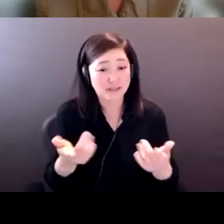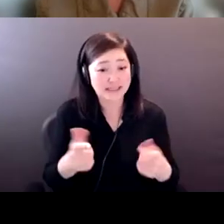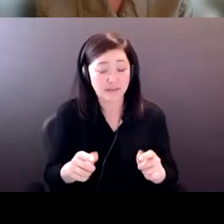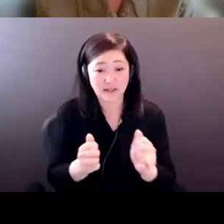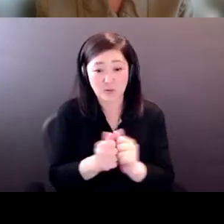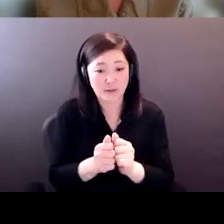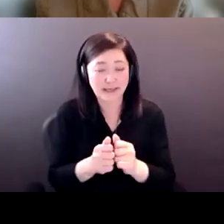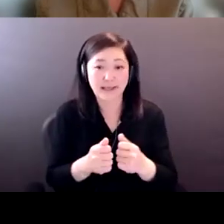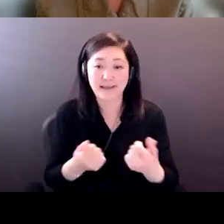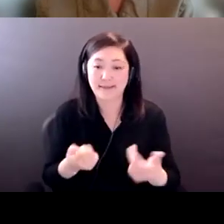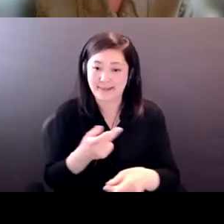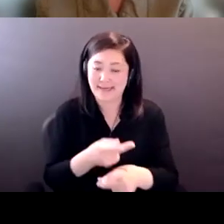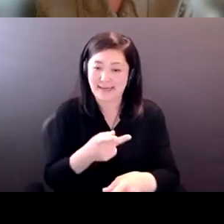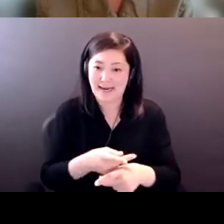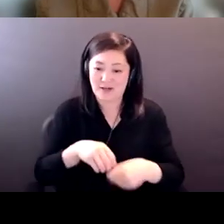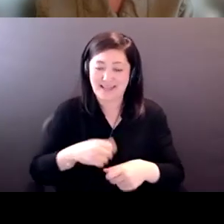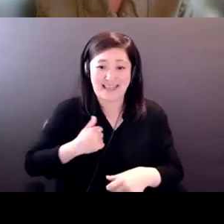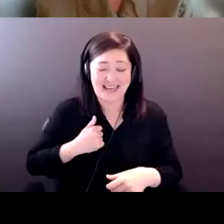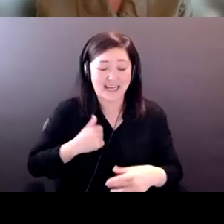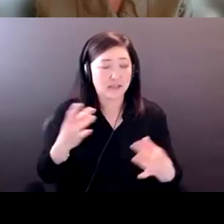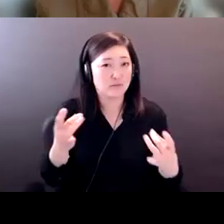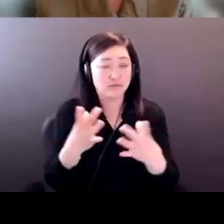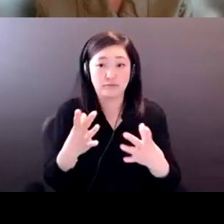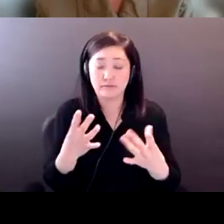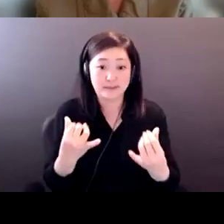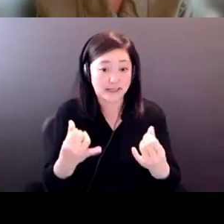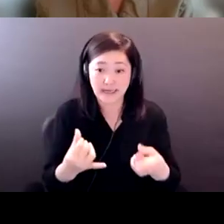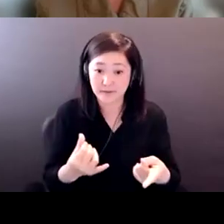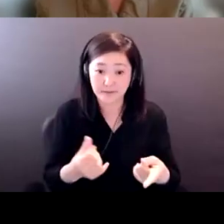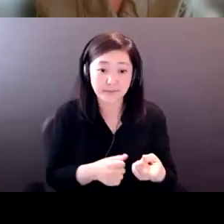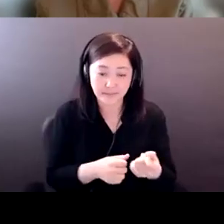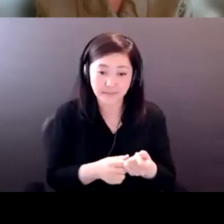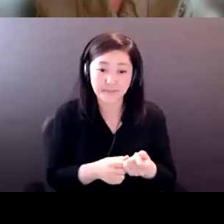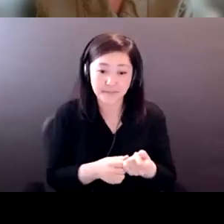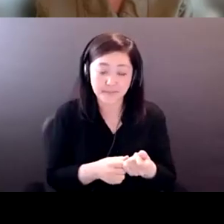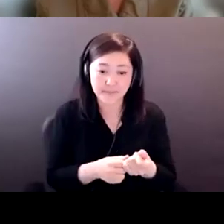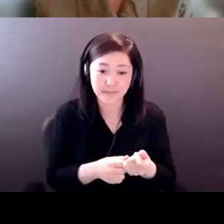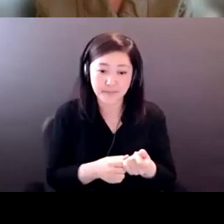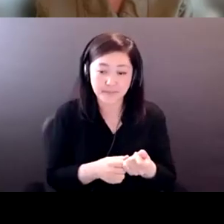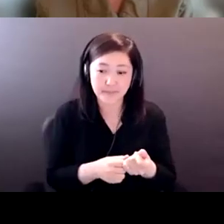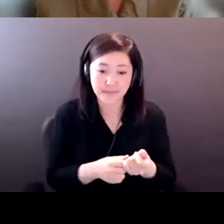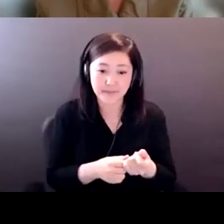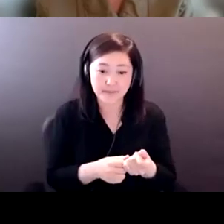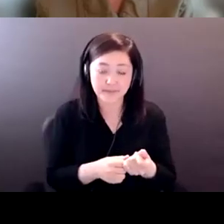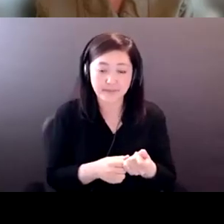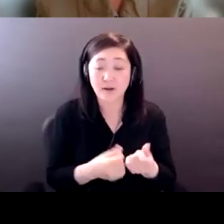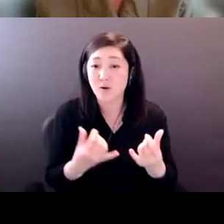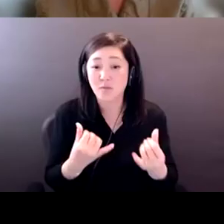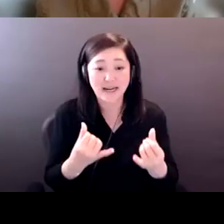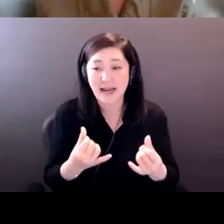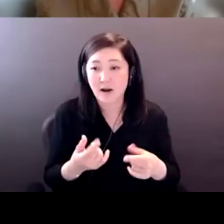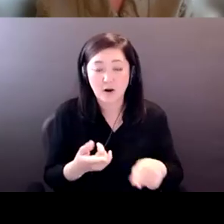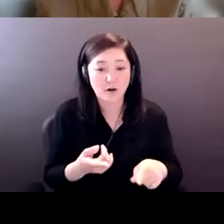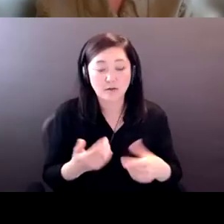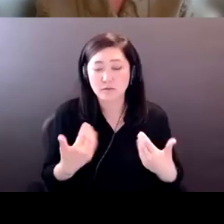right now, because what we have, and we can't not face this, is unmet home care needs, a